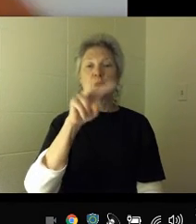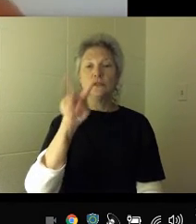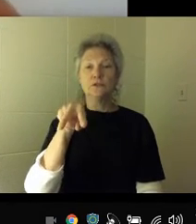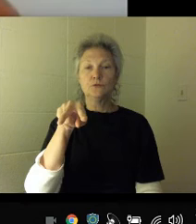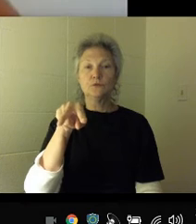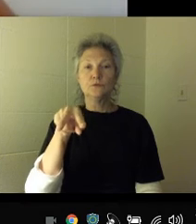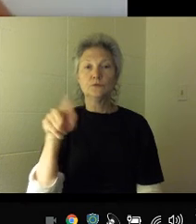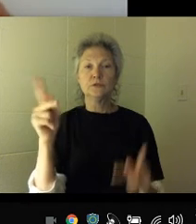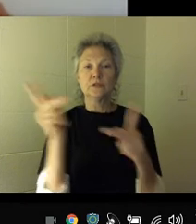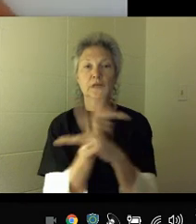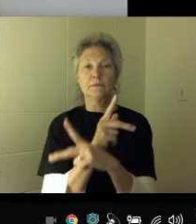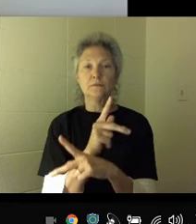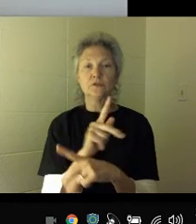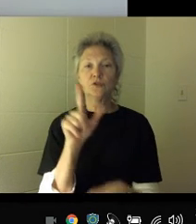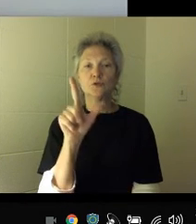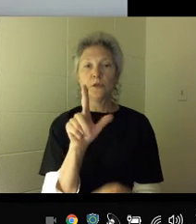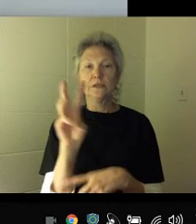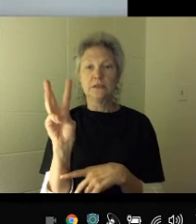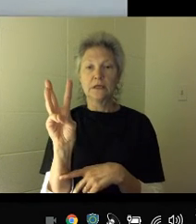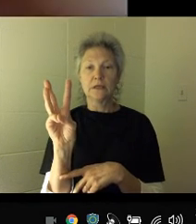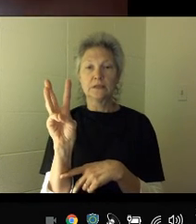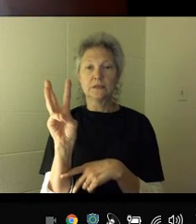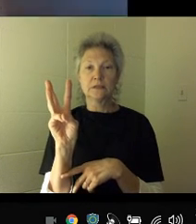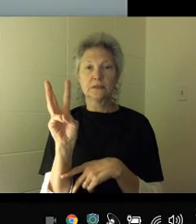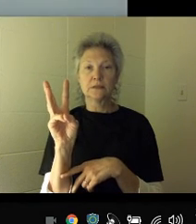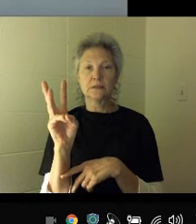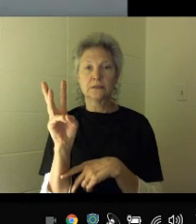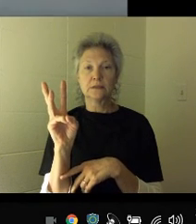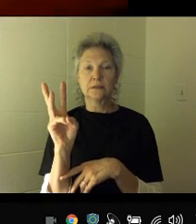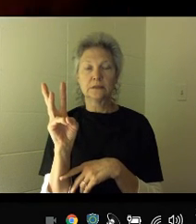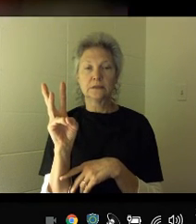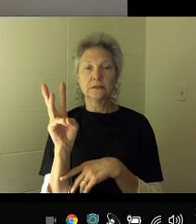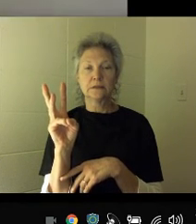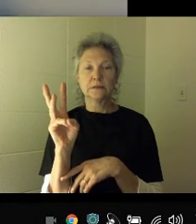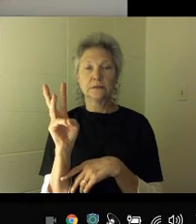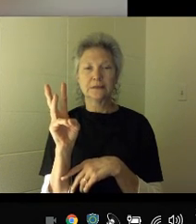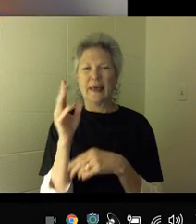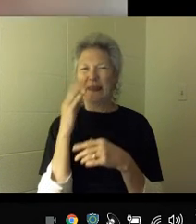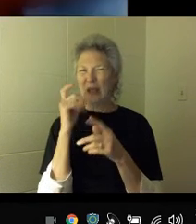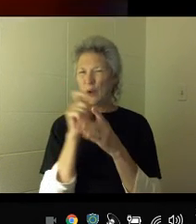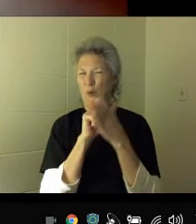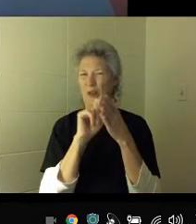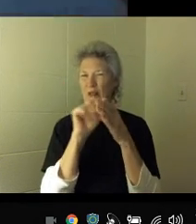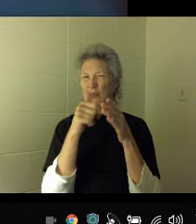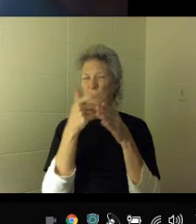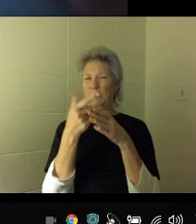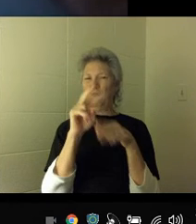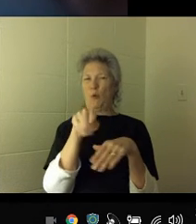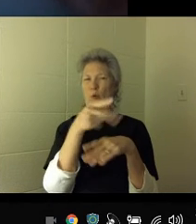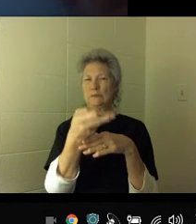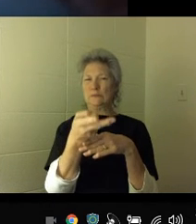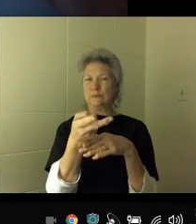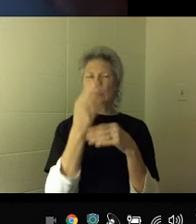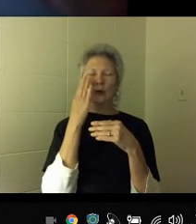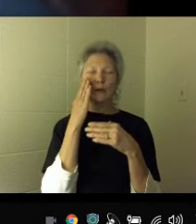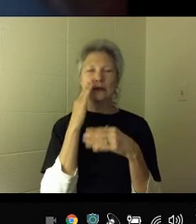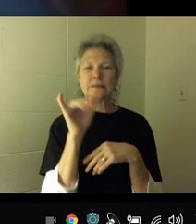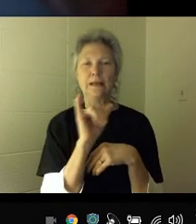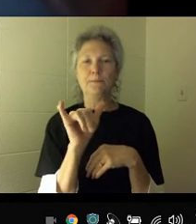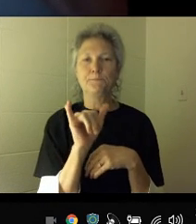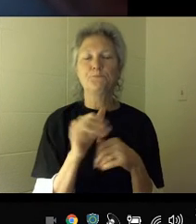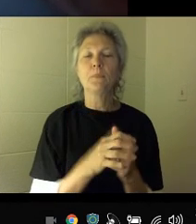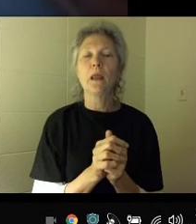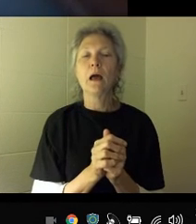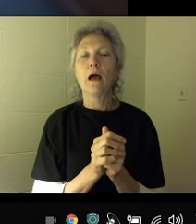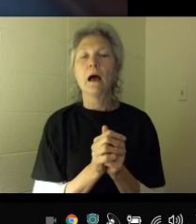2 times 26. I think I wrote it the other way before. That's okay. We know it's the same.